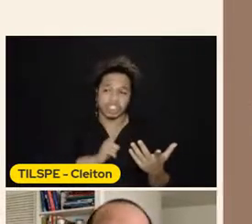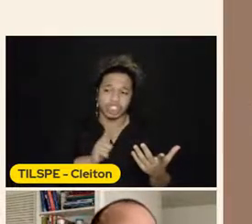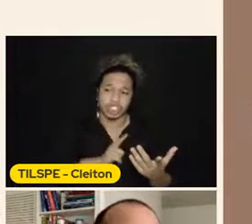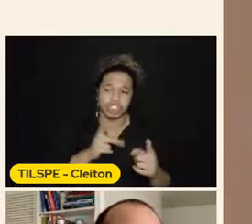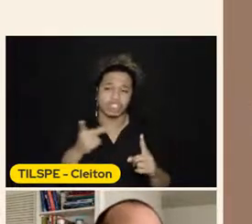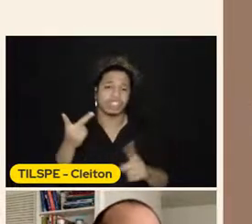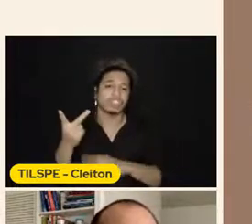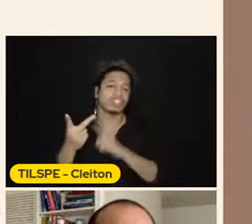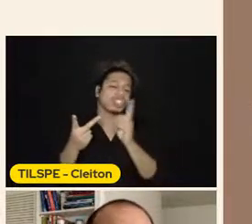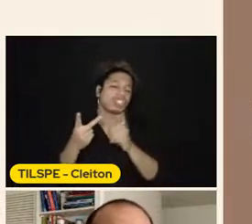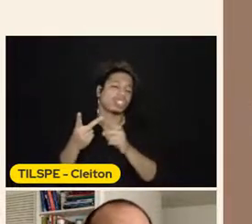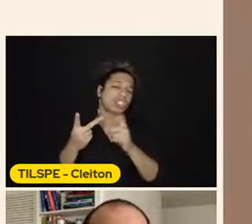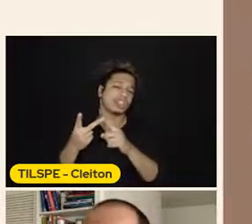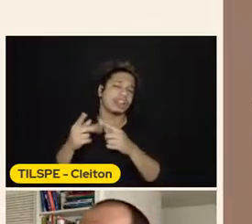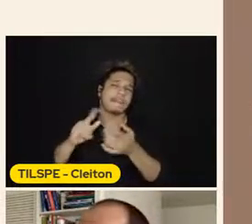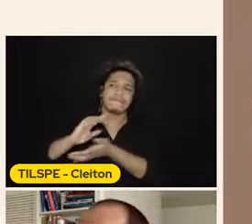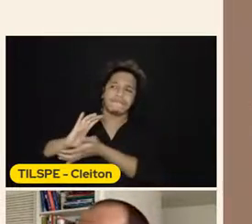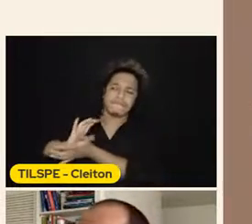or discriminatory